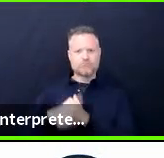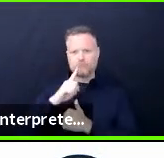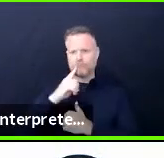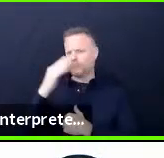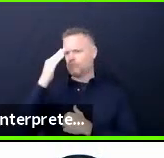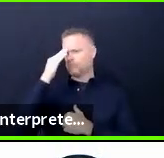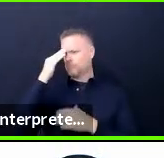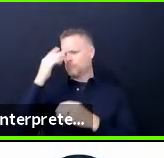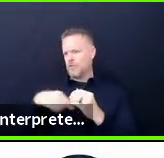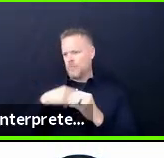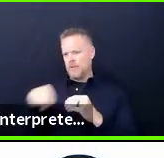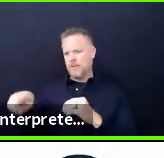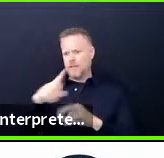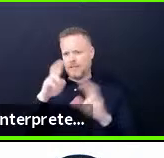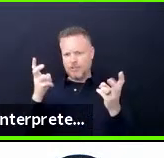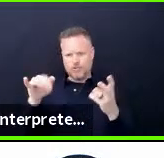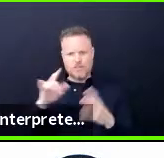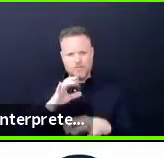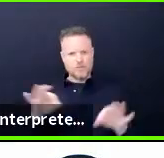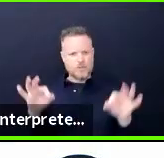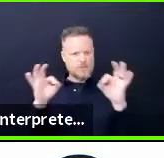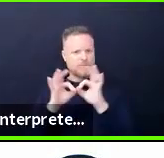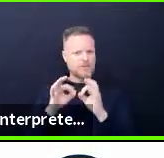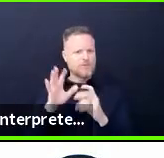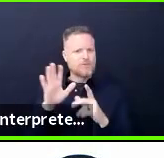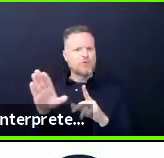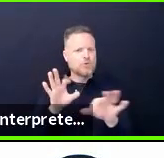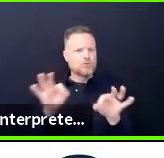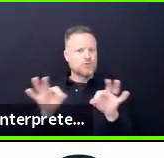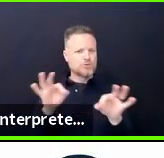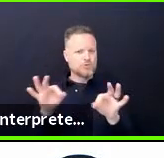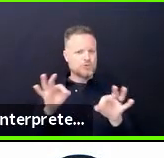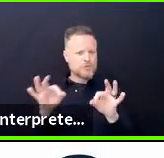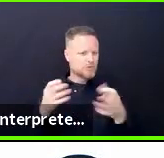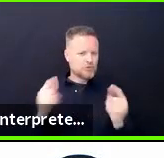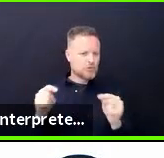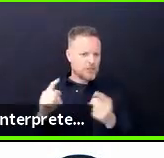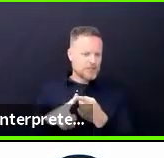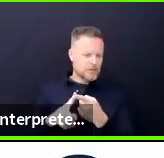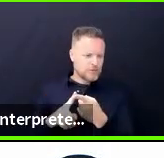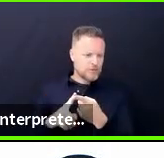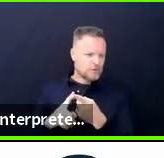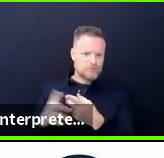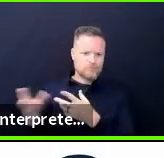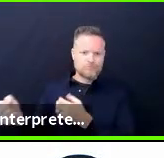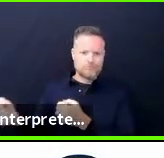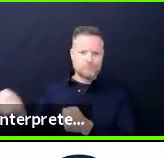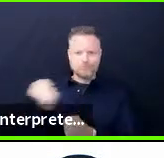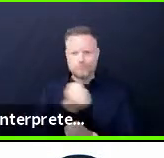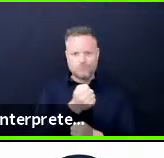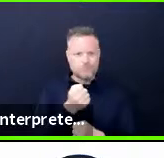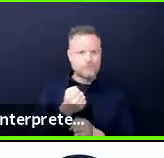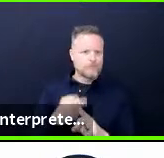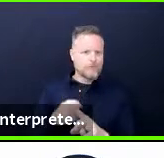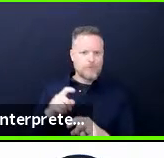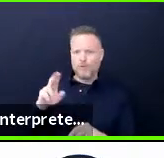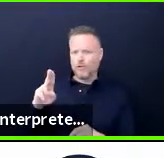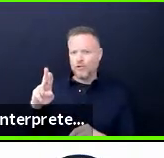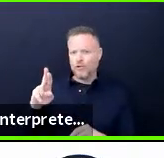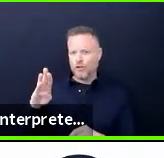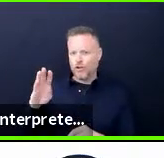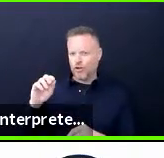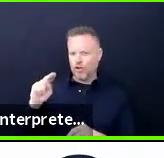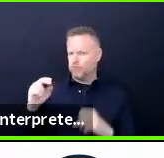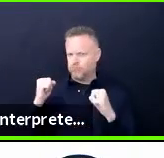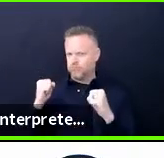these issues are critical. Just your description of trying to take it out of an urban, densely populated area